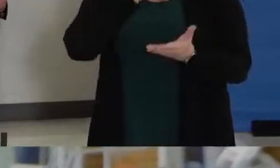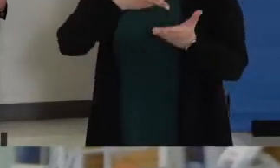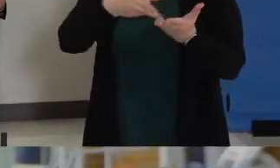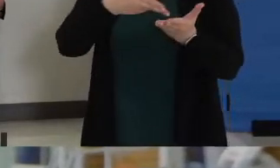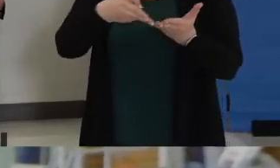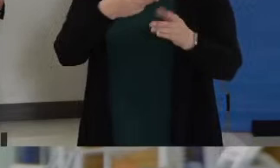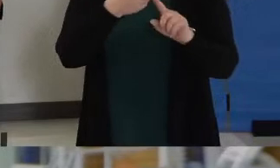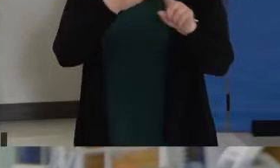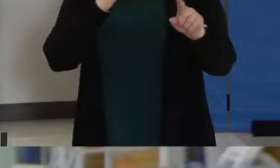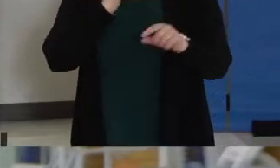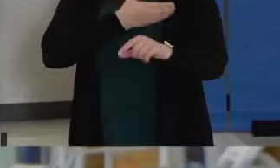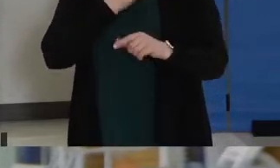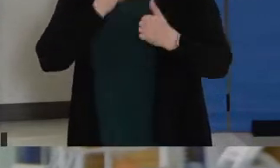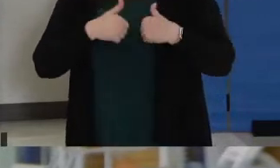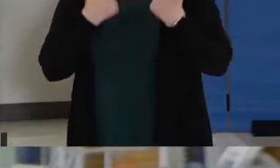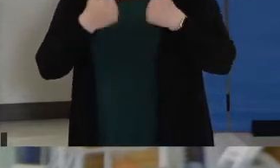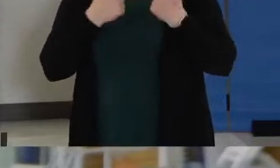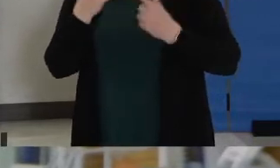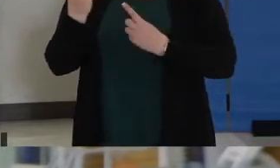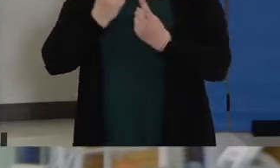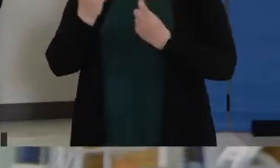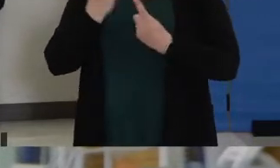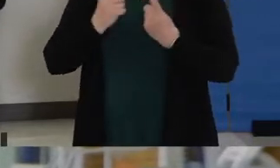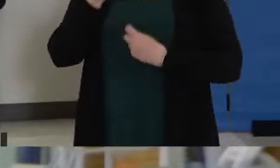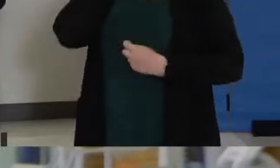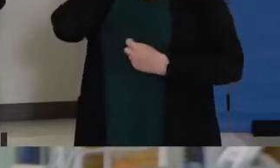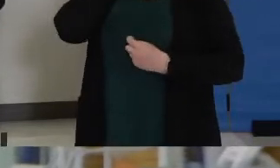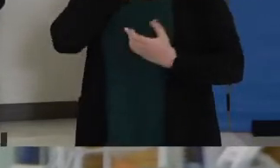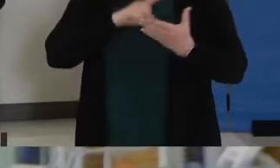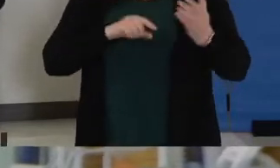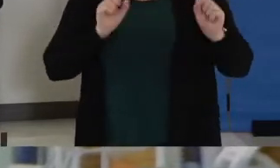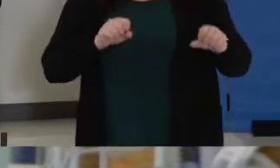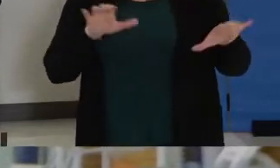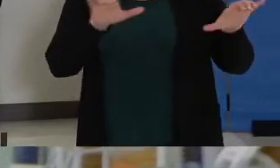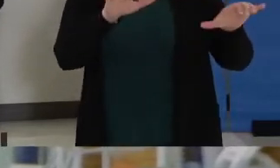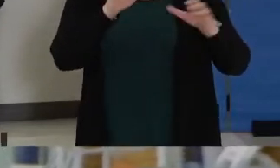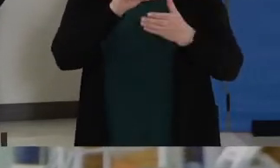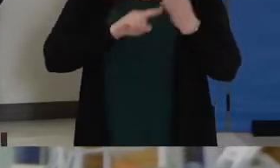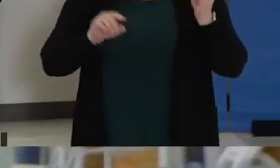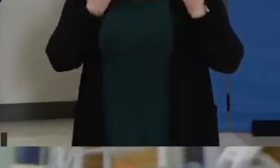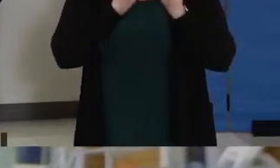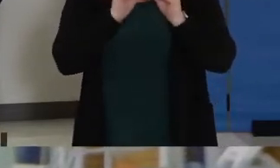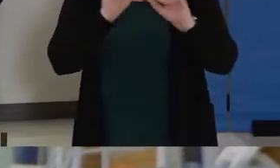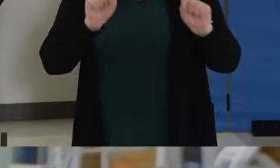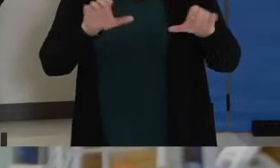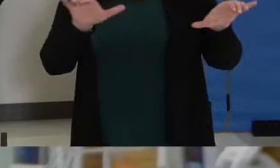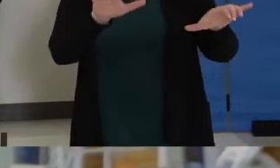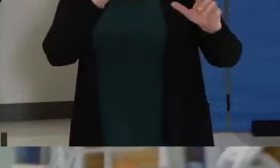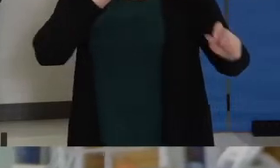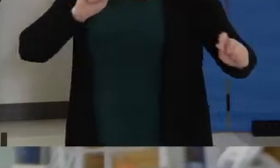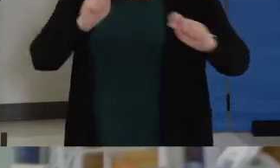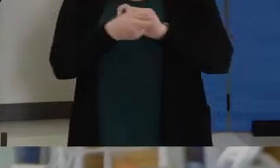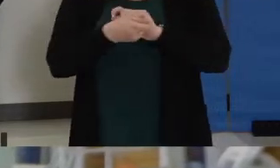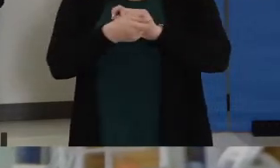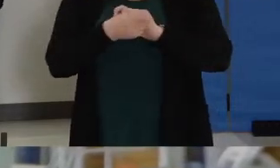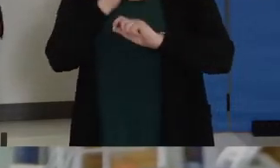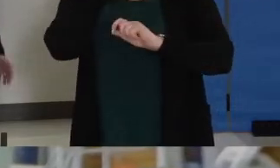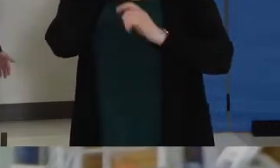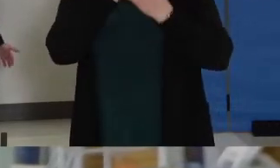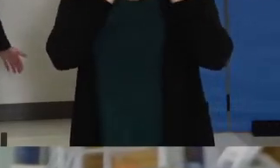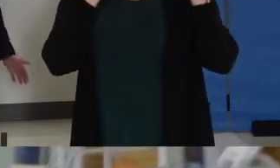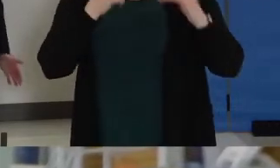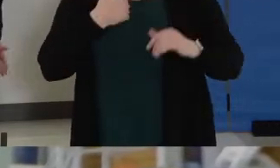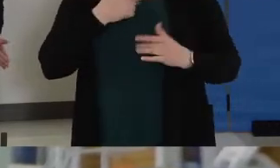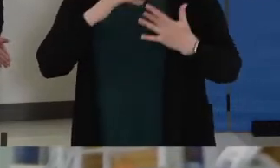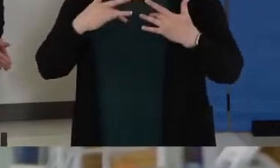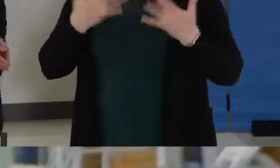our residents who ask every day, what can we do? What more can we do to change this situation? And with that, I am